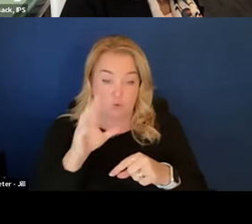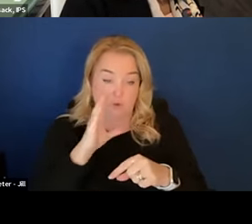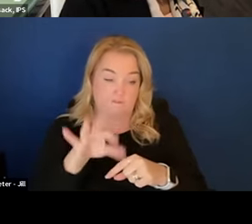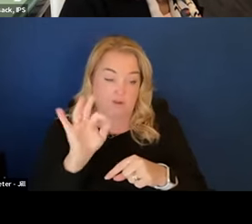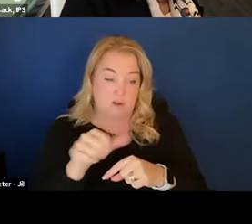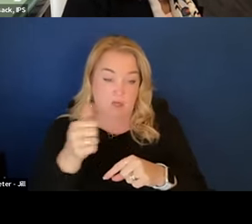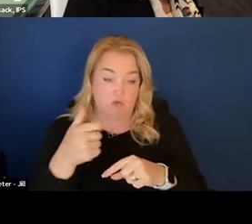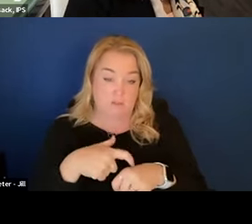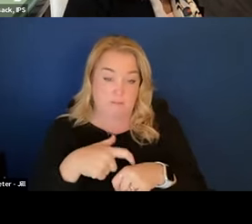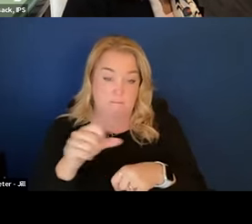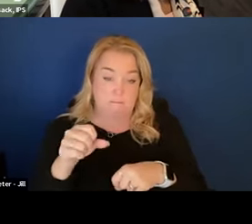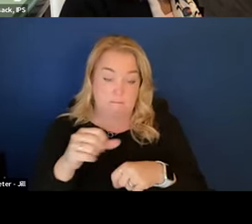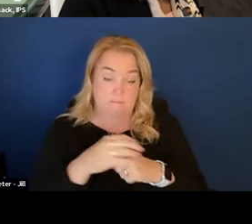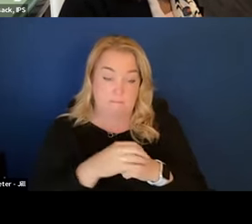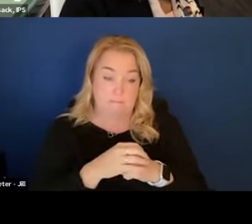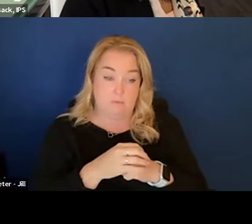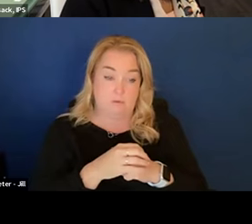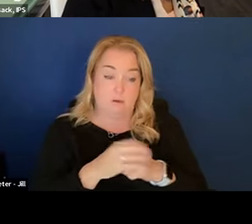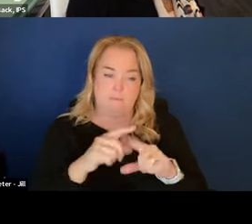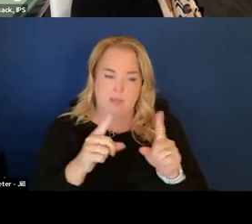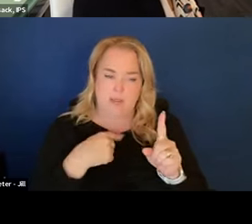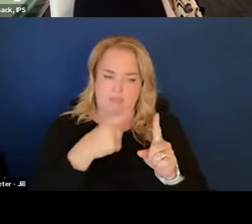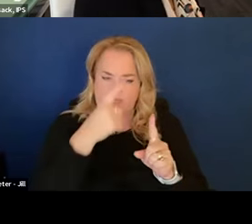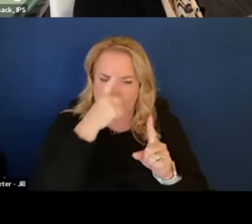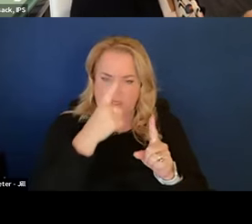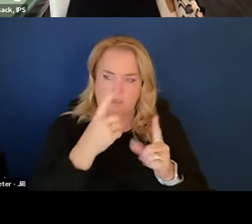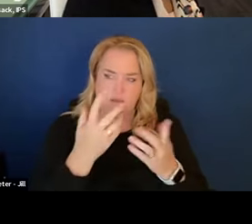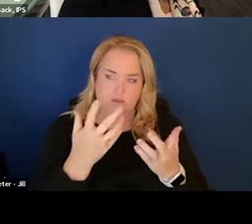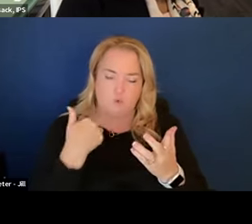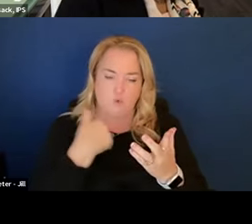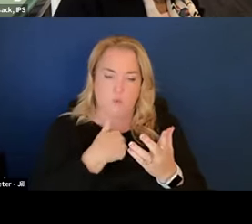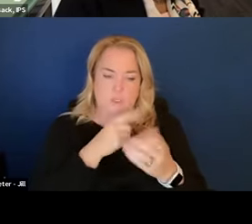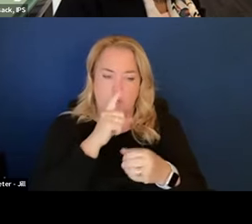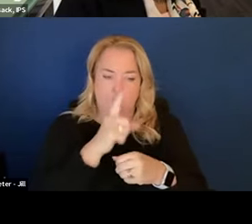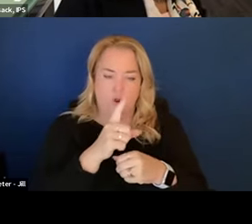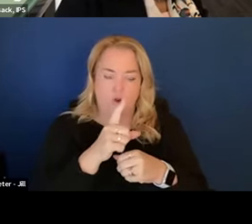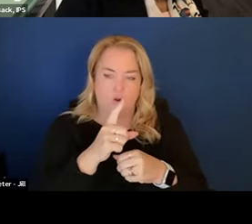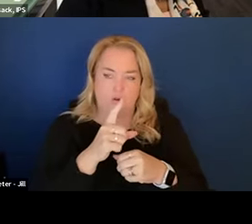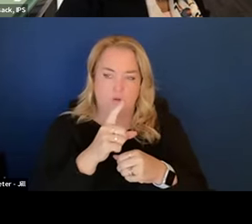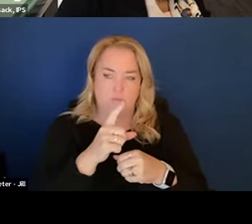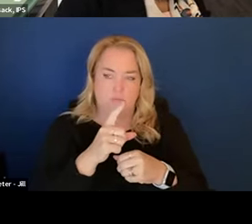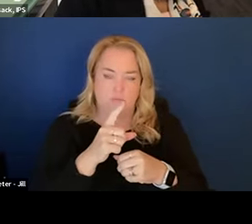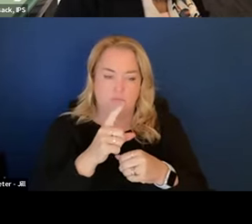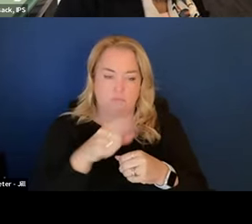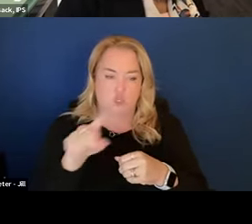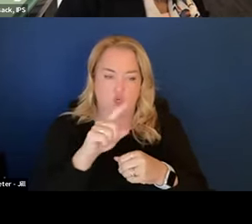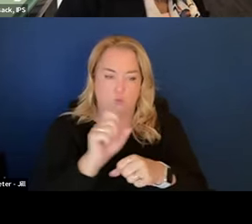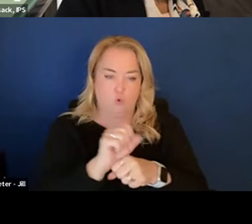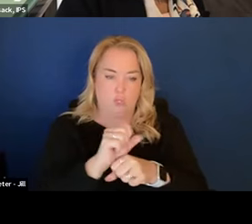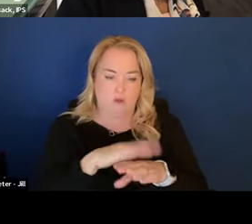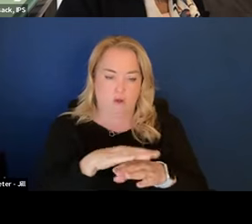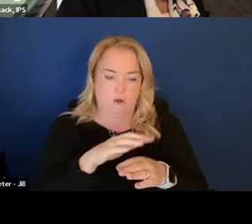time to work through those. But I think we're at this point in the business of kind of you all are working on